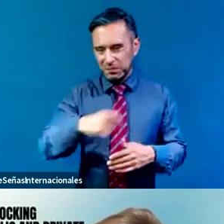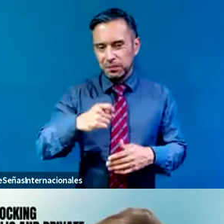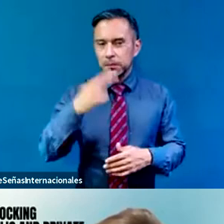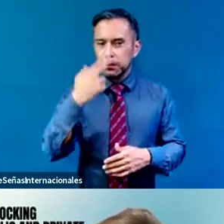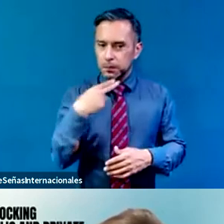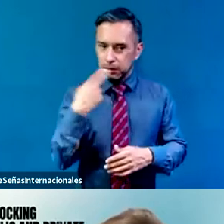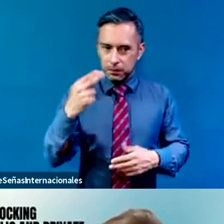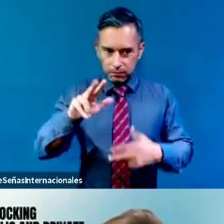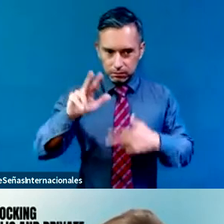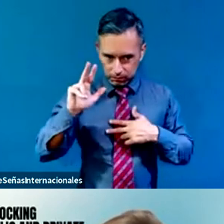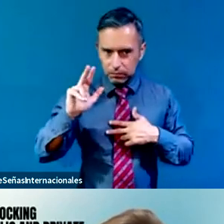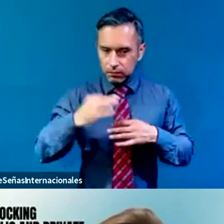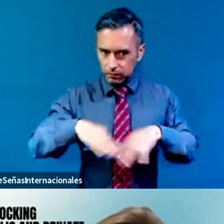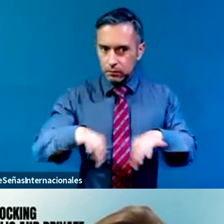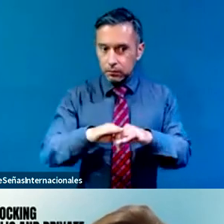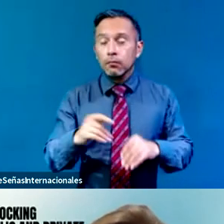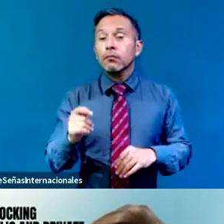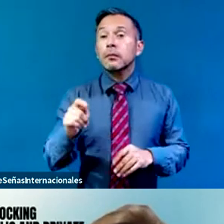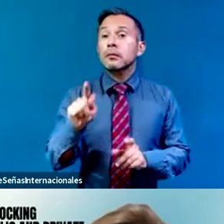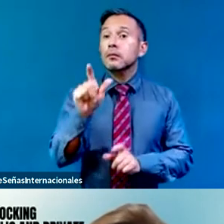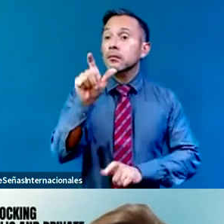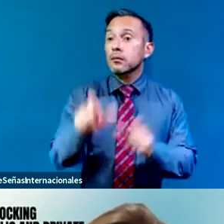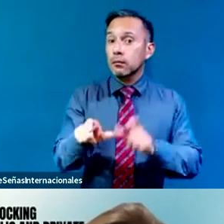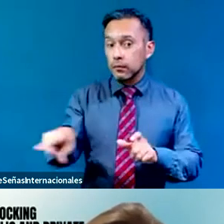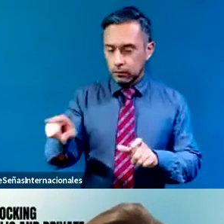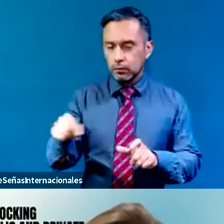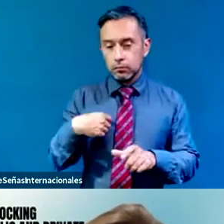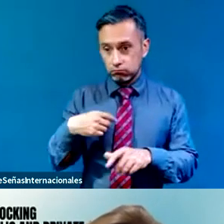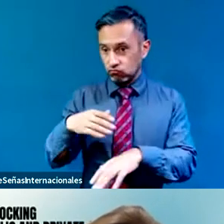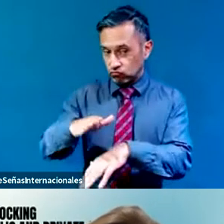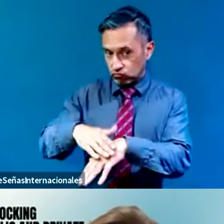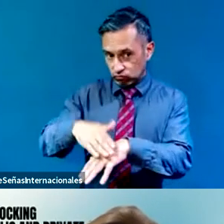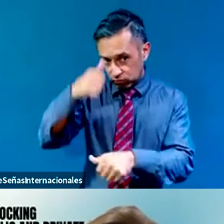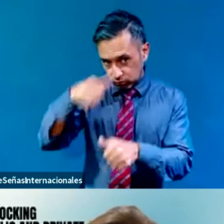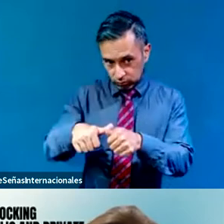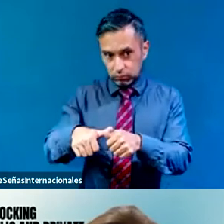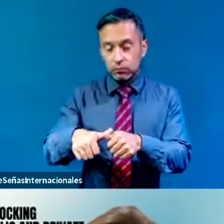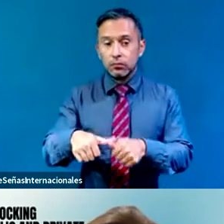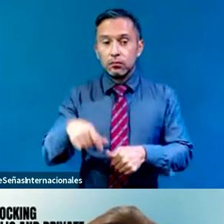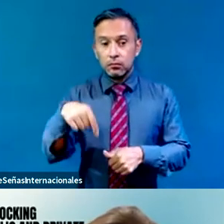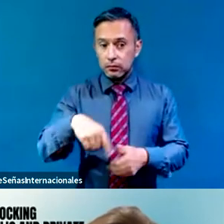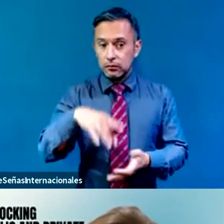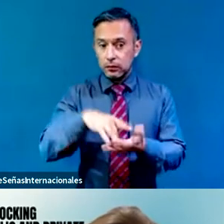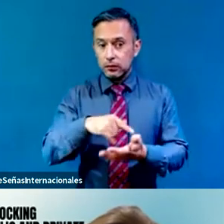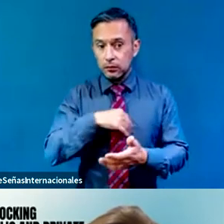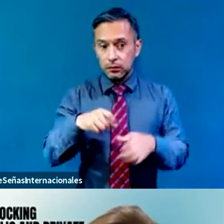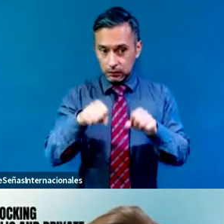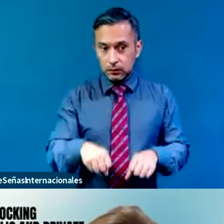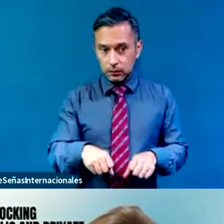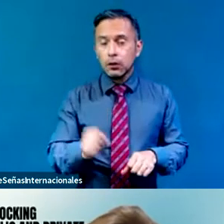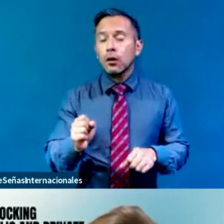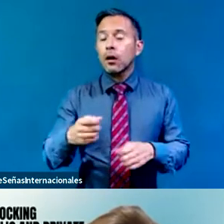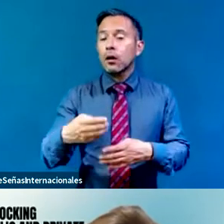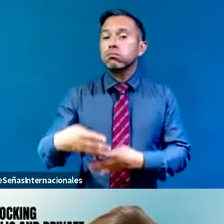this session that they can make use of the question and answer Q&A function that Venge pointed out at the beginning